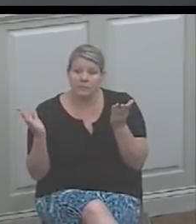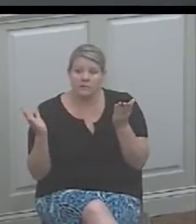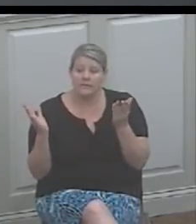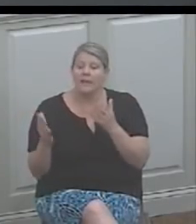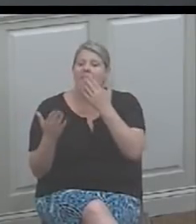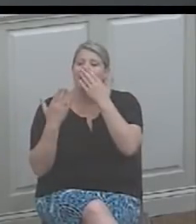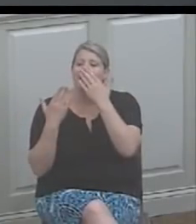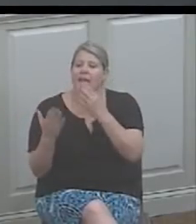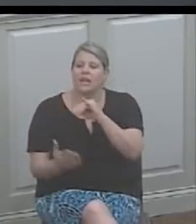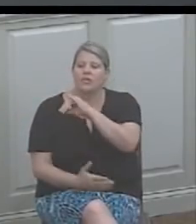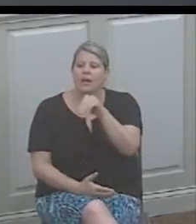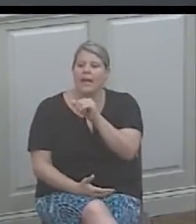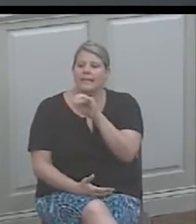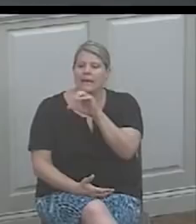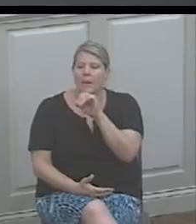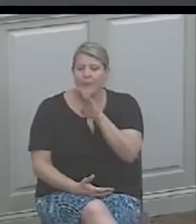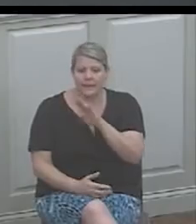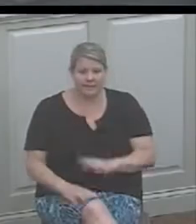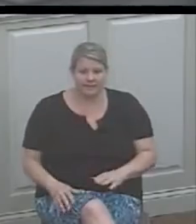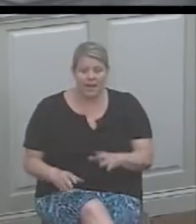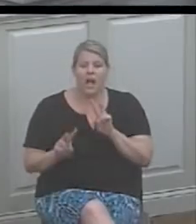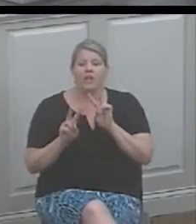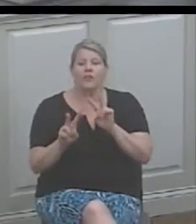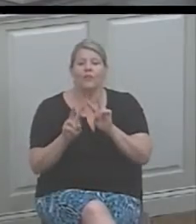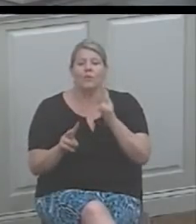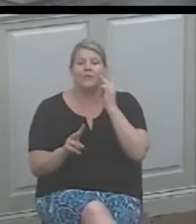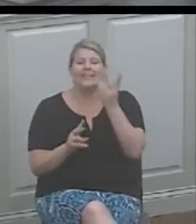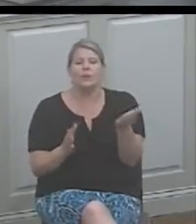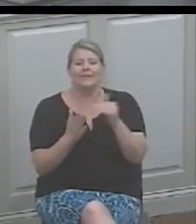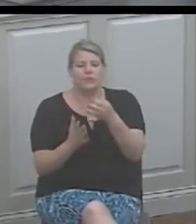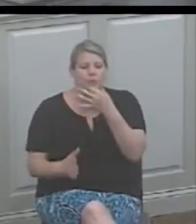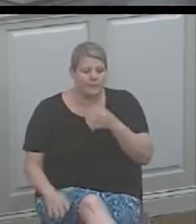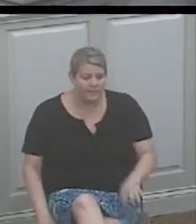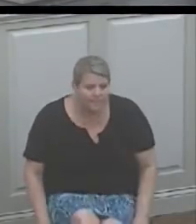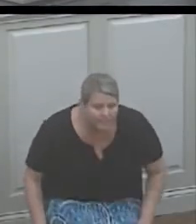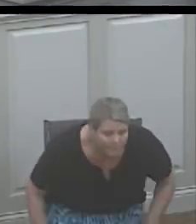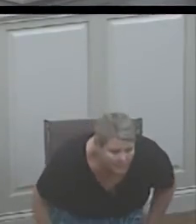Jacob, thank you. Thank you, sir. Thank you, Mayor, and thank you, City Commission. Look forward to being with you on those days.